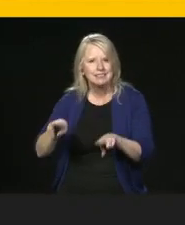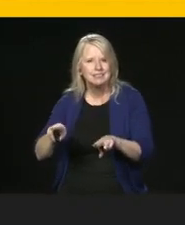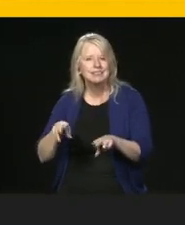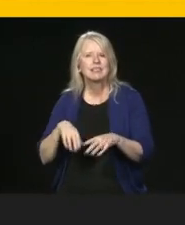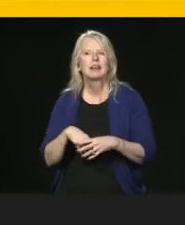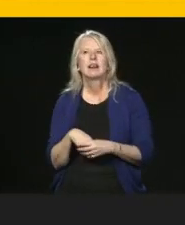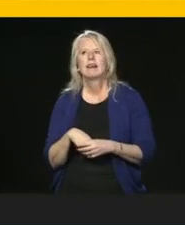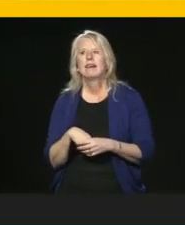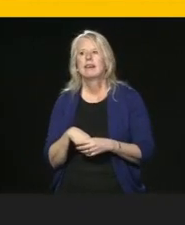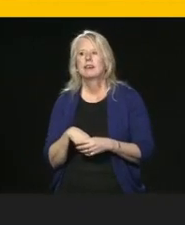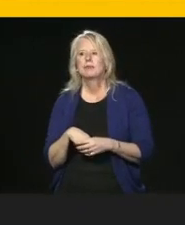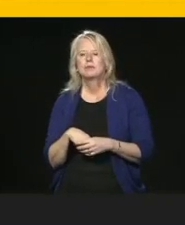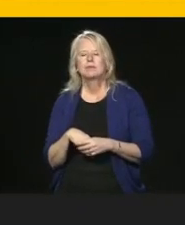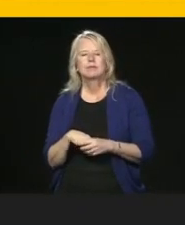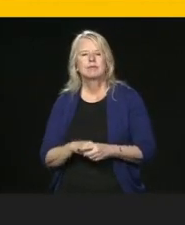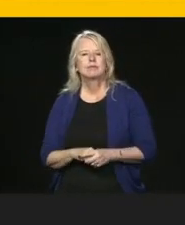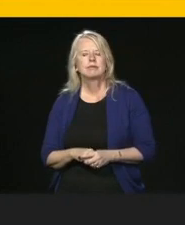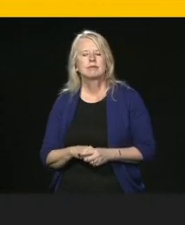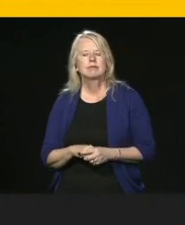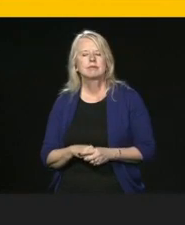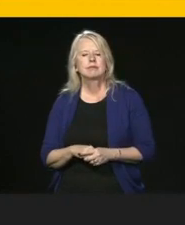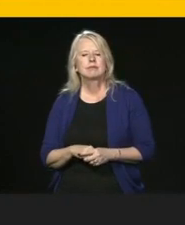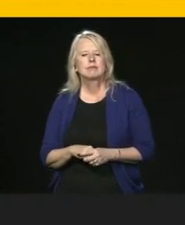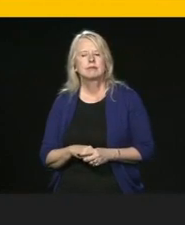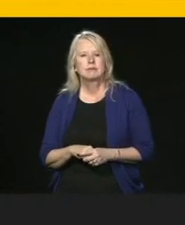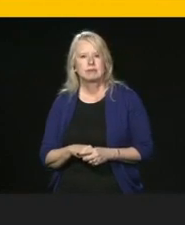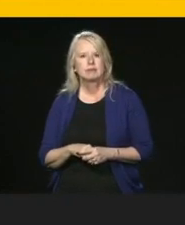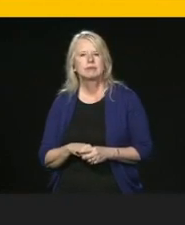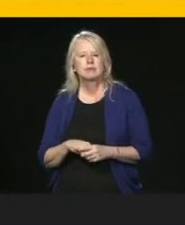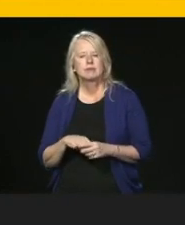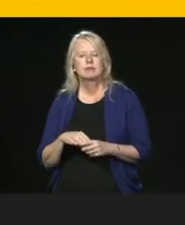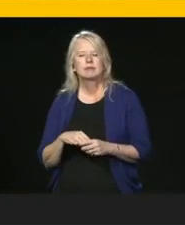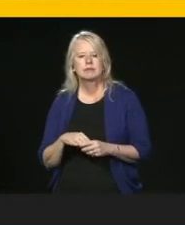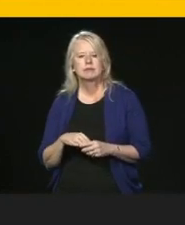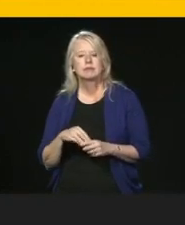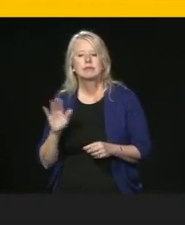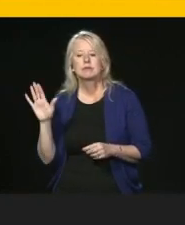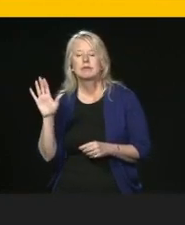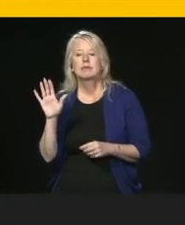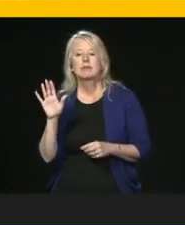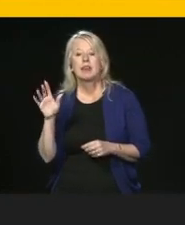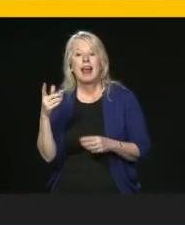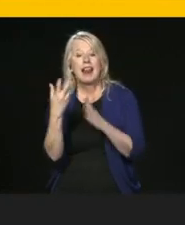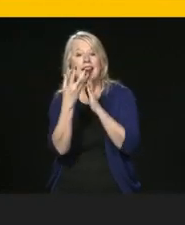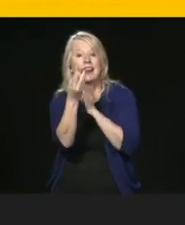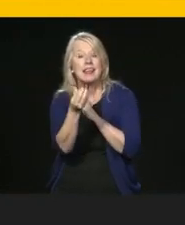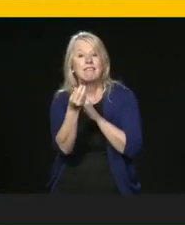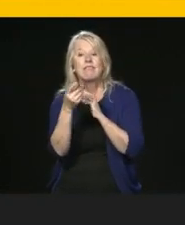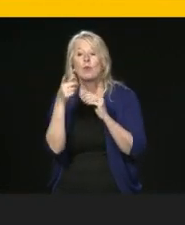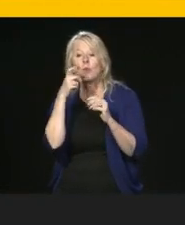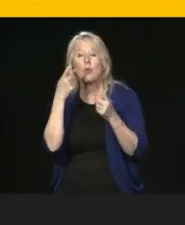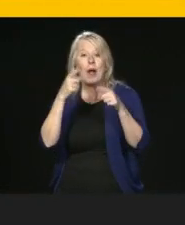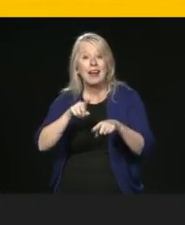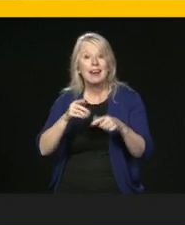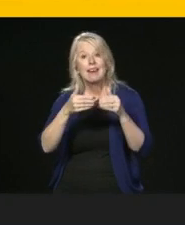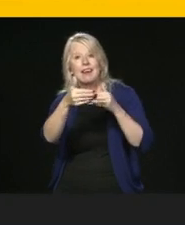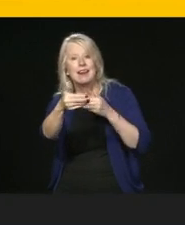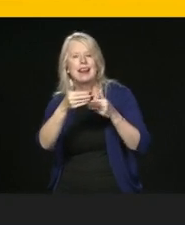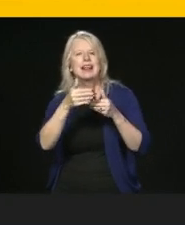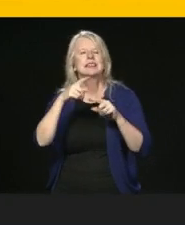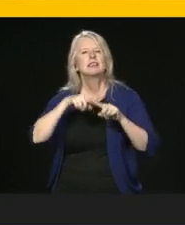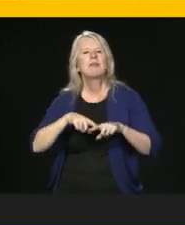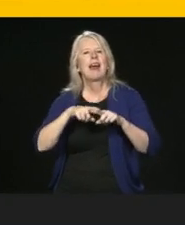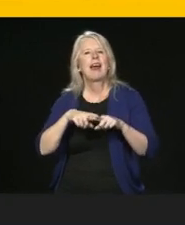The departure date will depend on the date at which symptoms